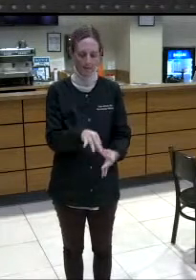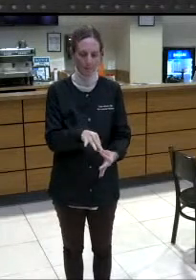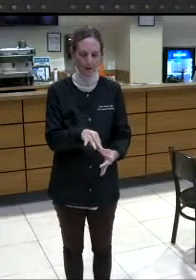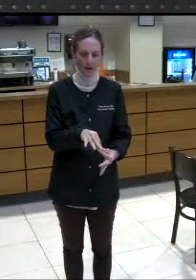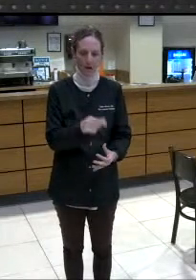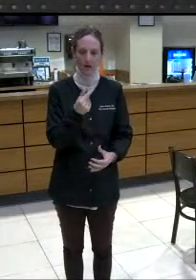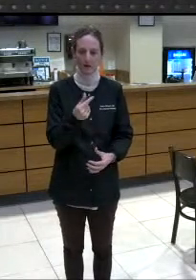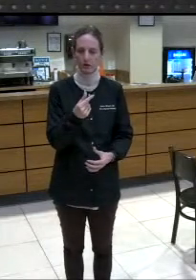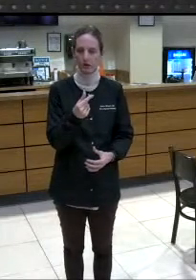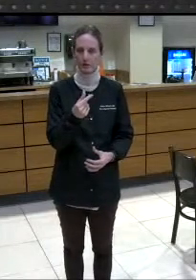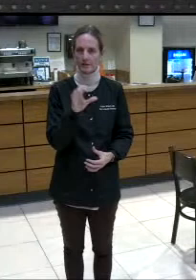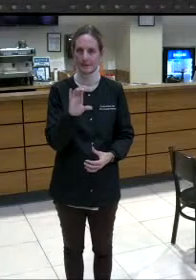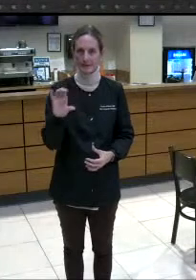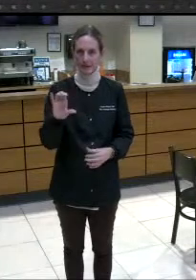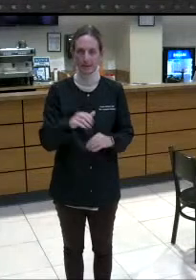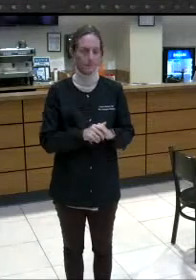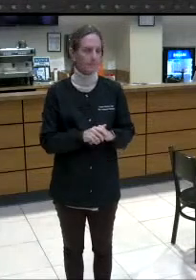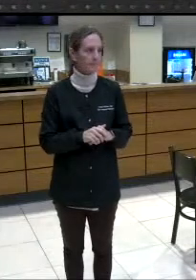GCC.